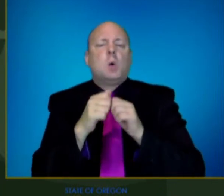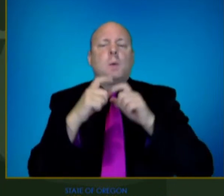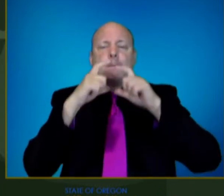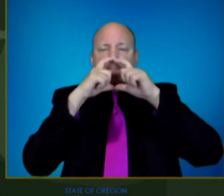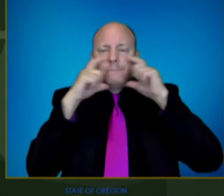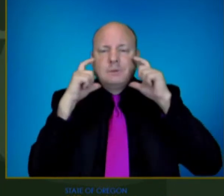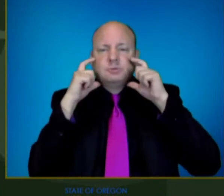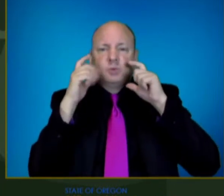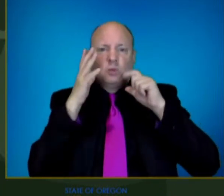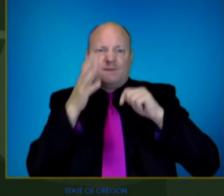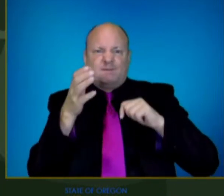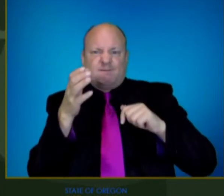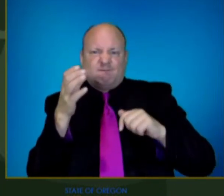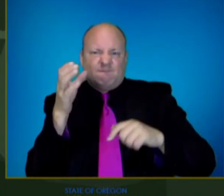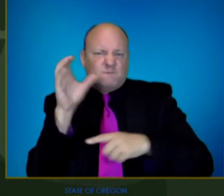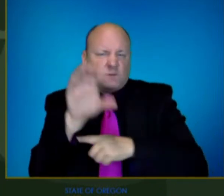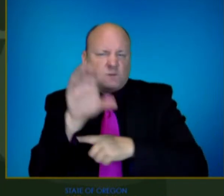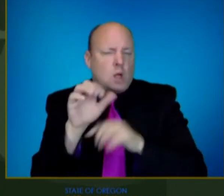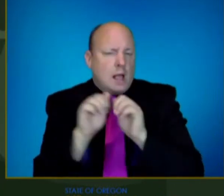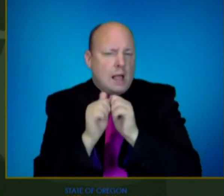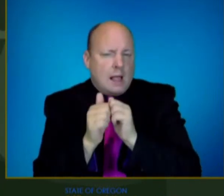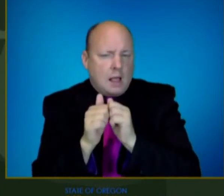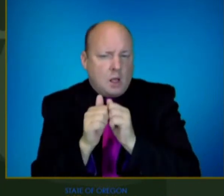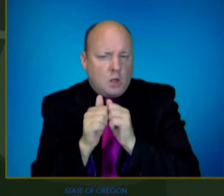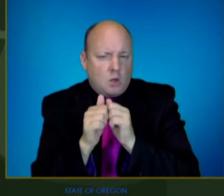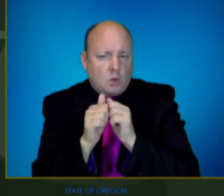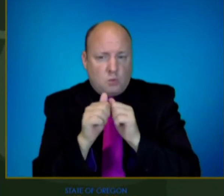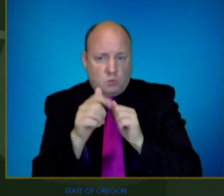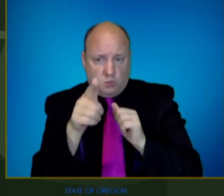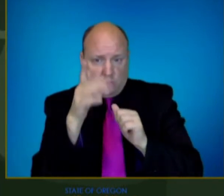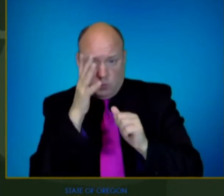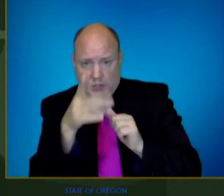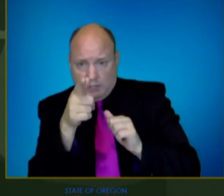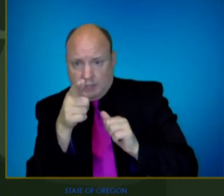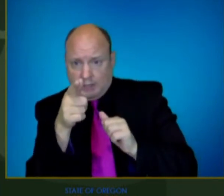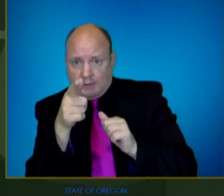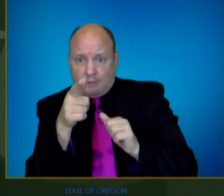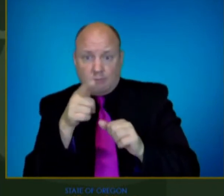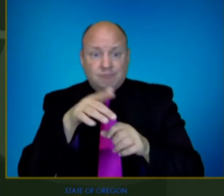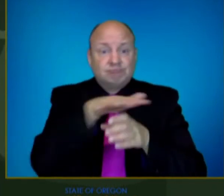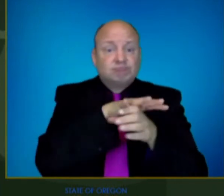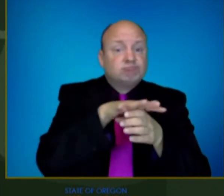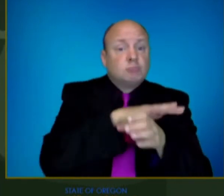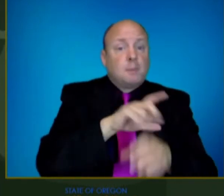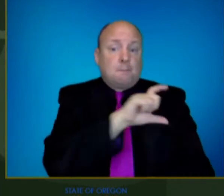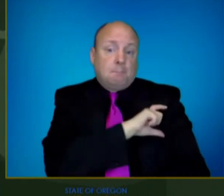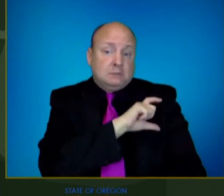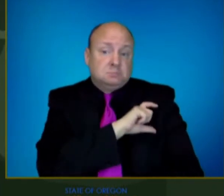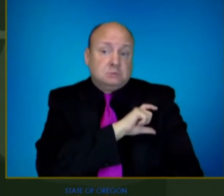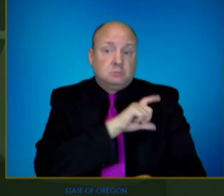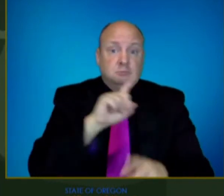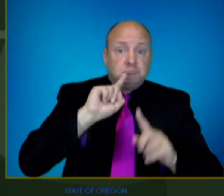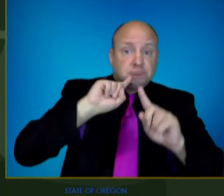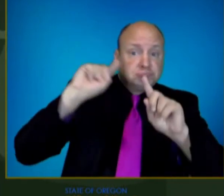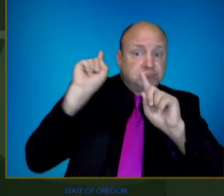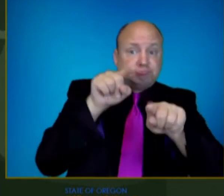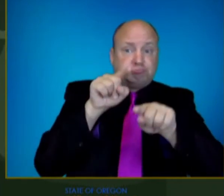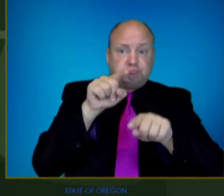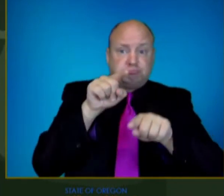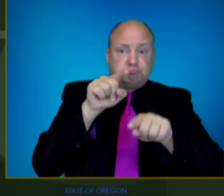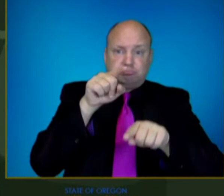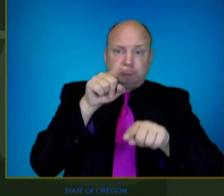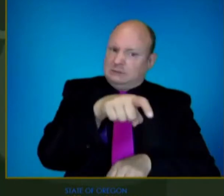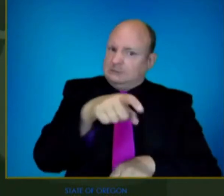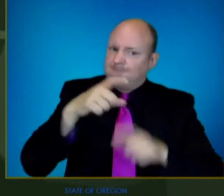you ask state or local police to enforce the mandate? Or are there other means that you'll use for enforcement?